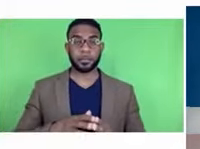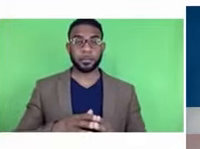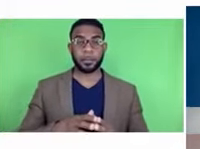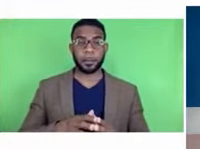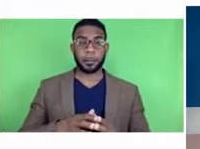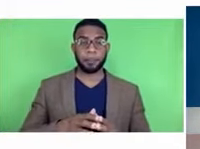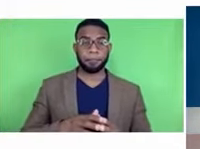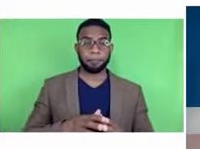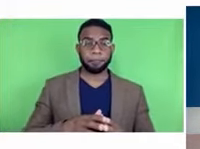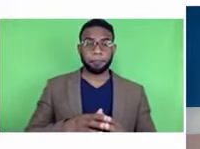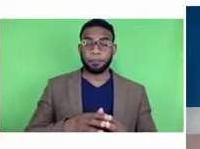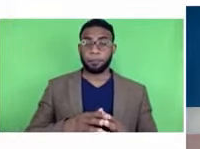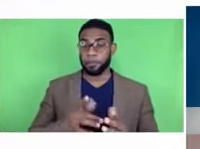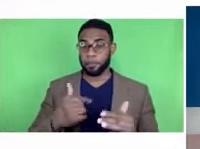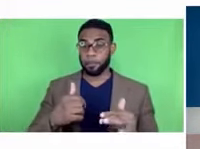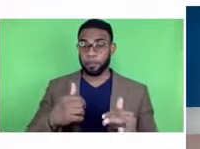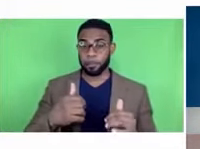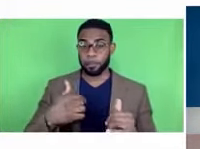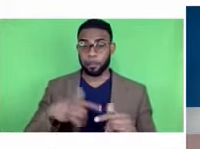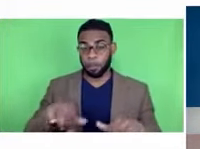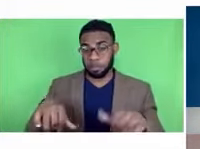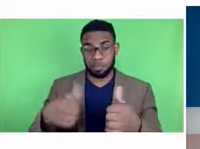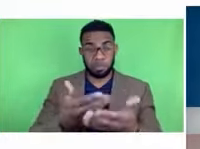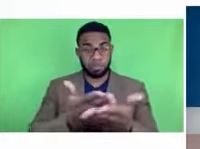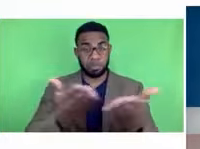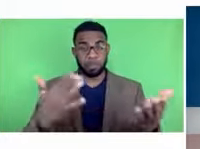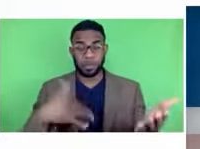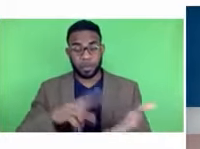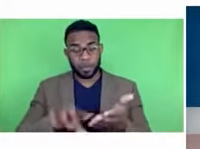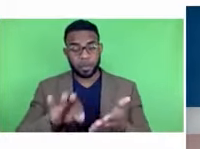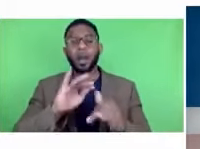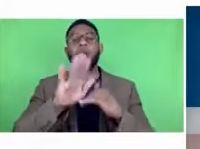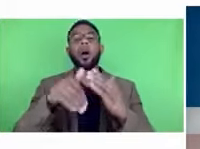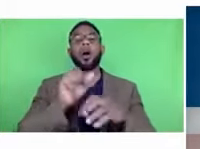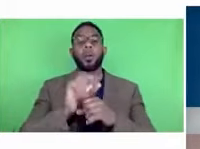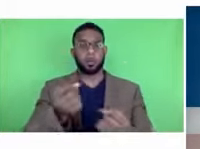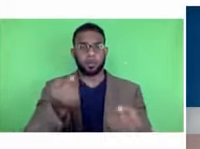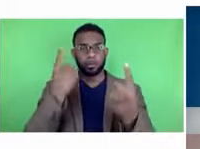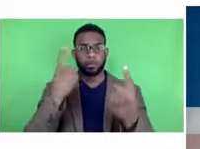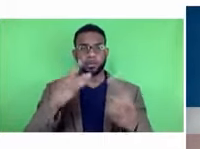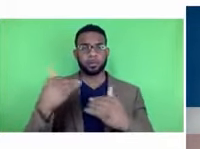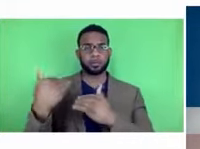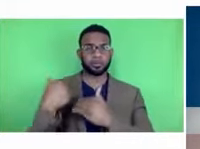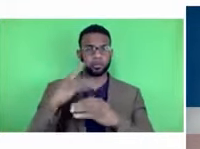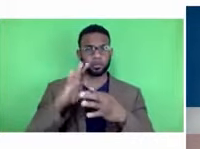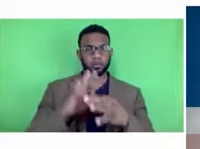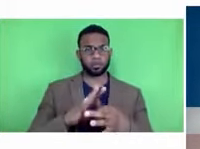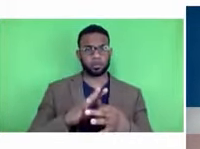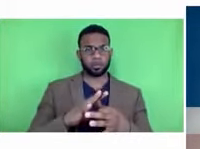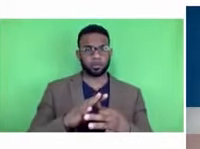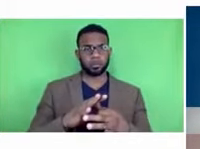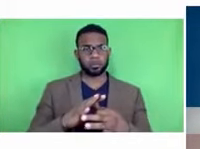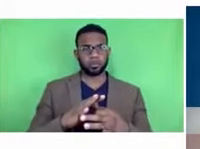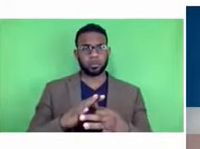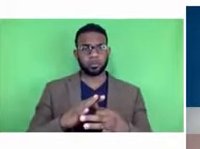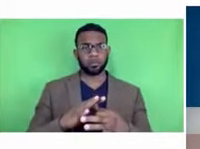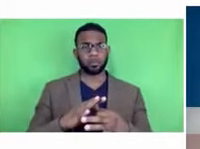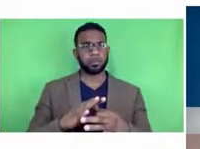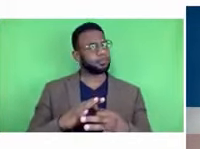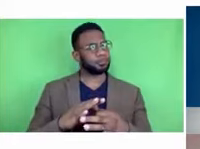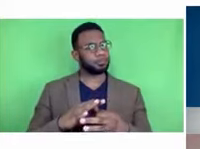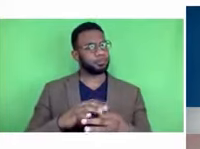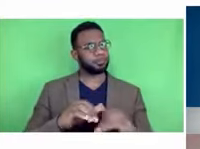You know, what I challenge everyone, you know, I find that all employers understand their duties related to statutory holidays, for example, but yet